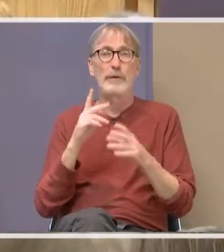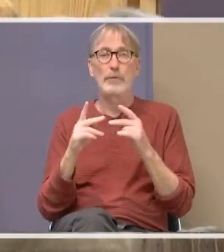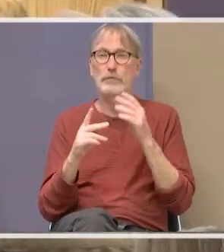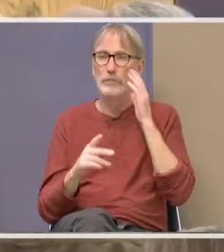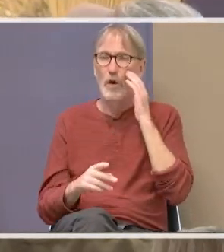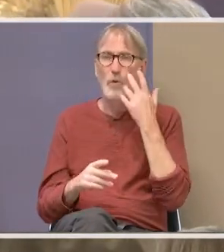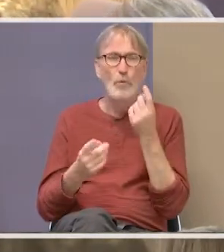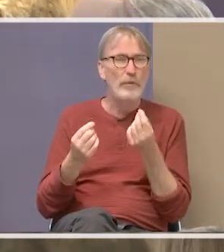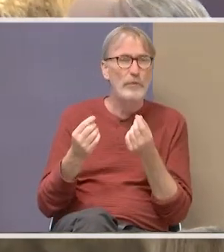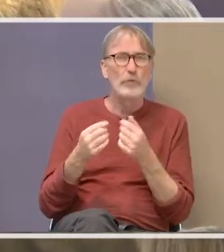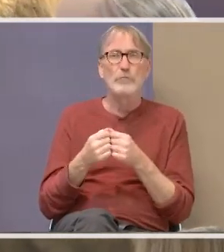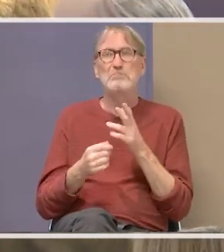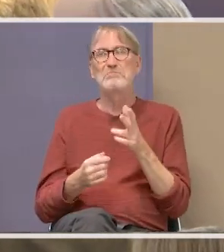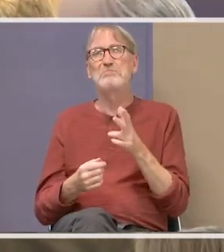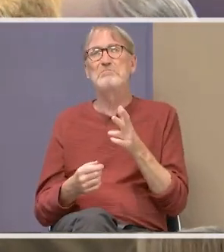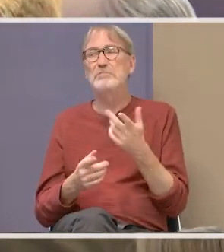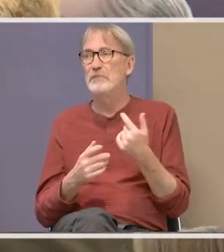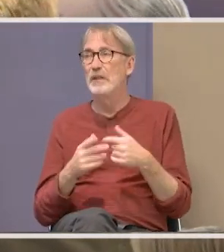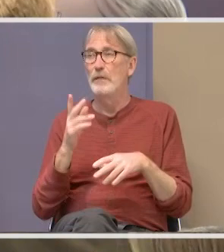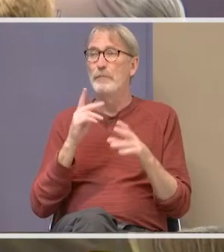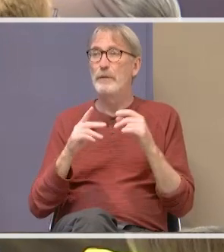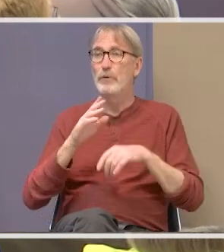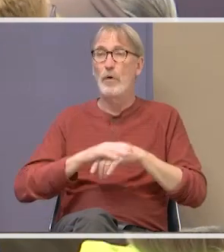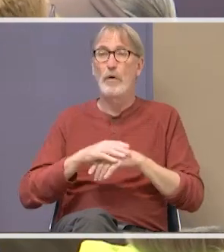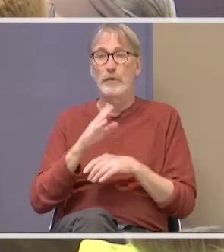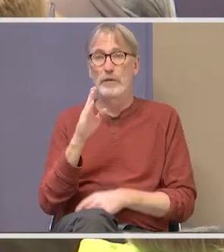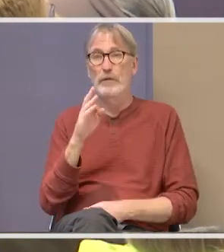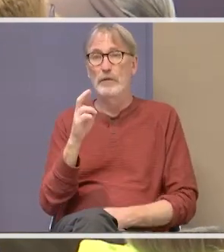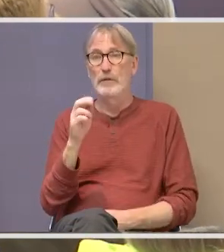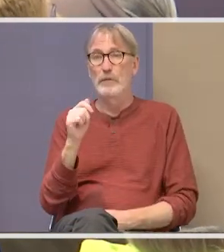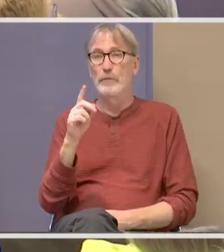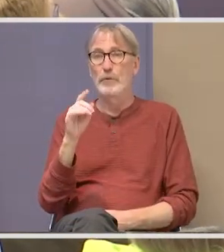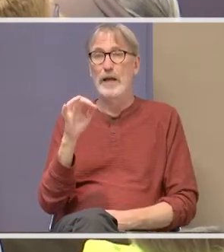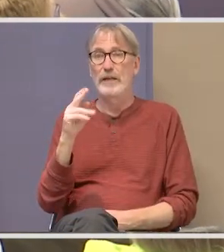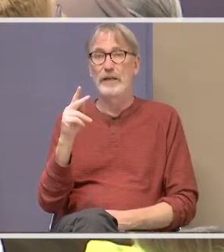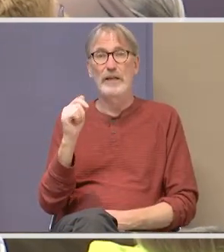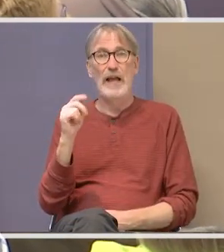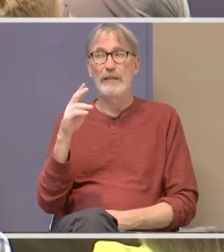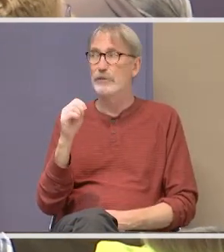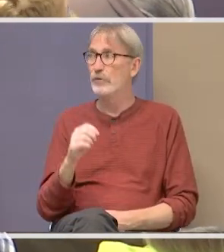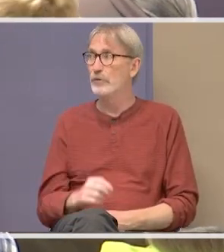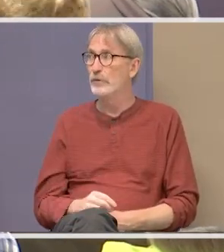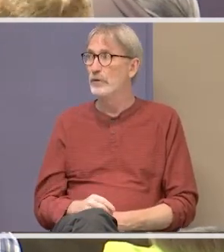what they're doing, and the people on Braddock Avenue